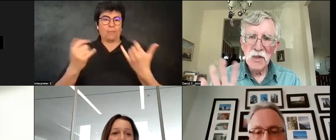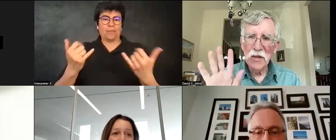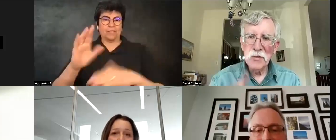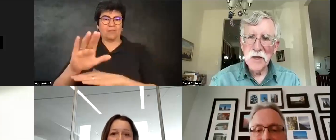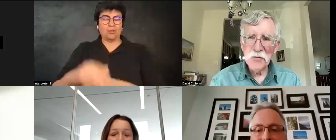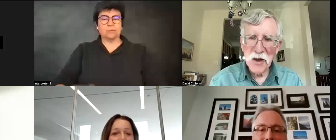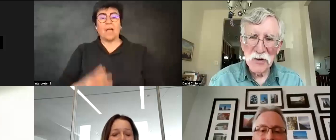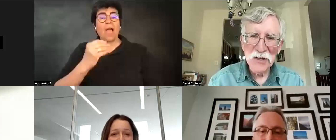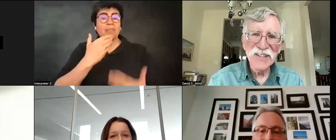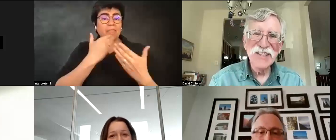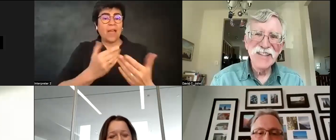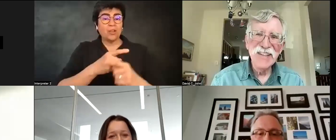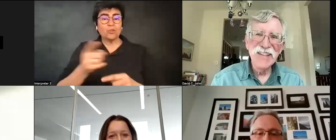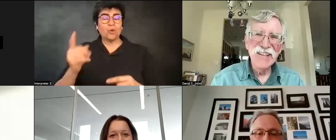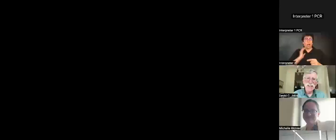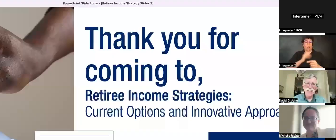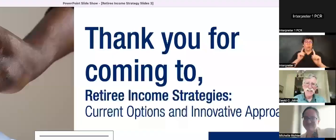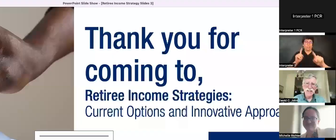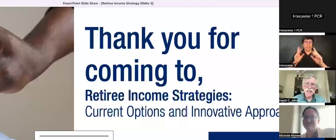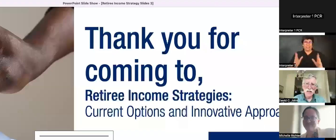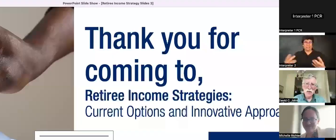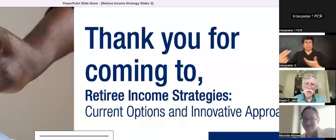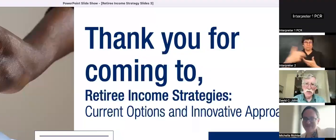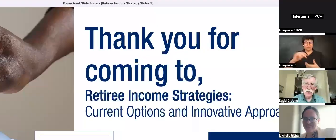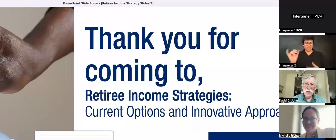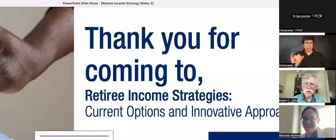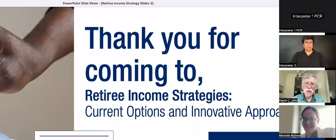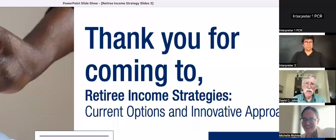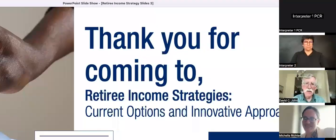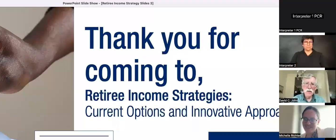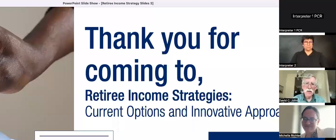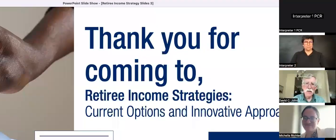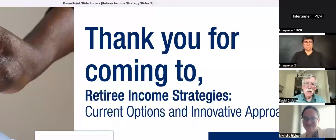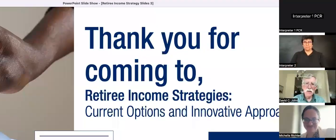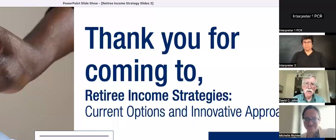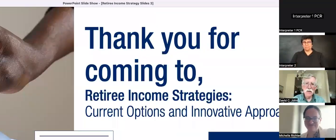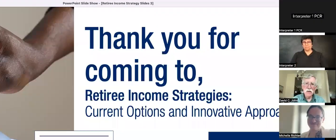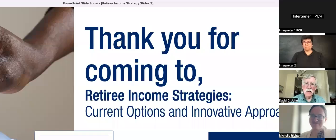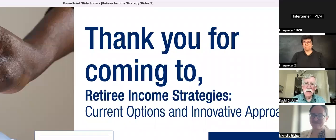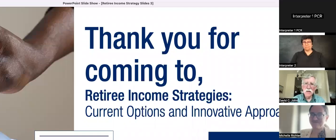And thank you to our attendees as well. Thank you all.